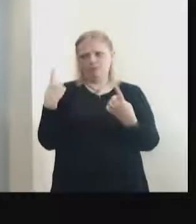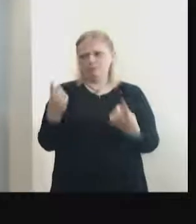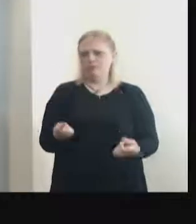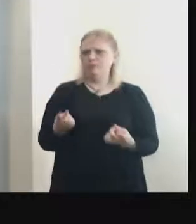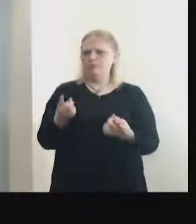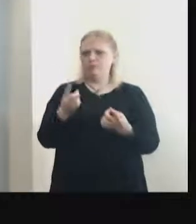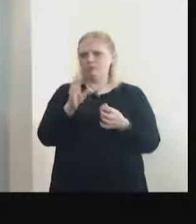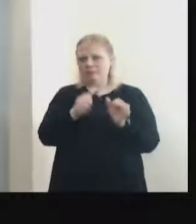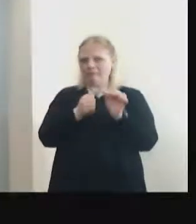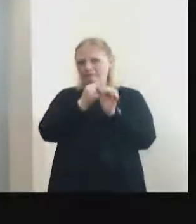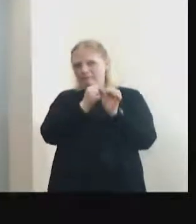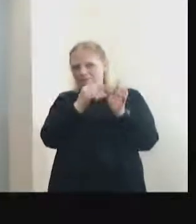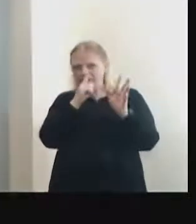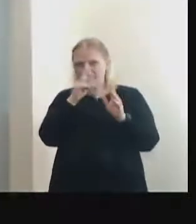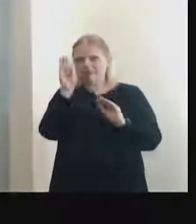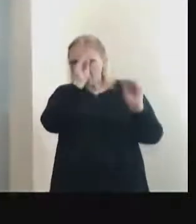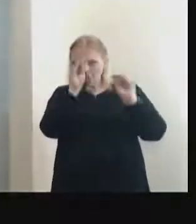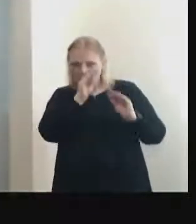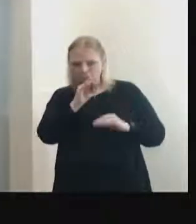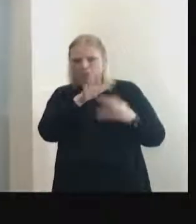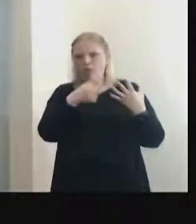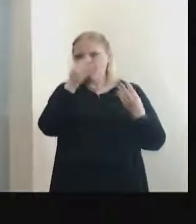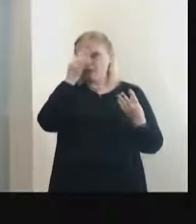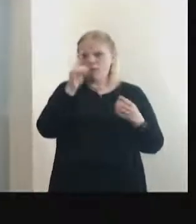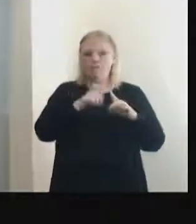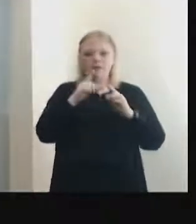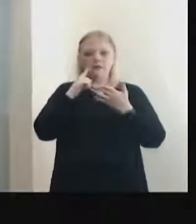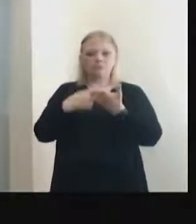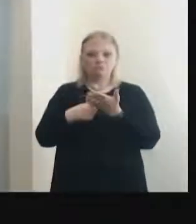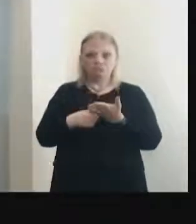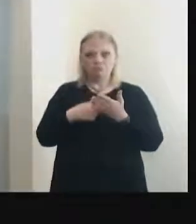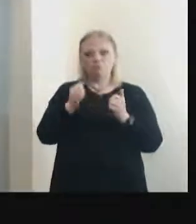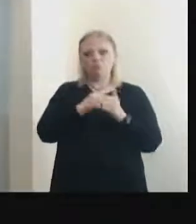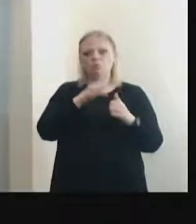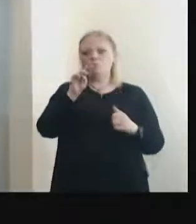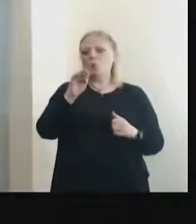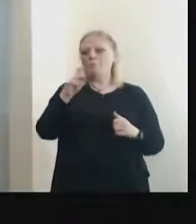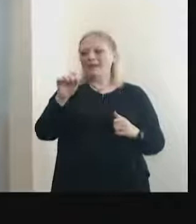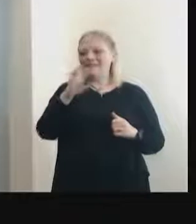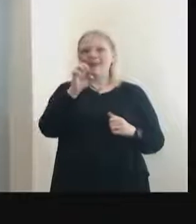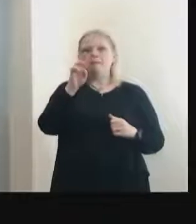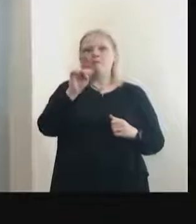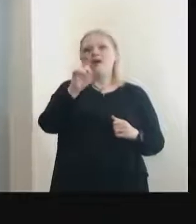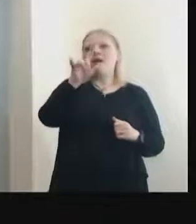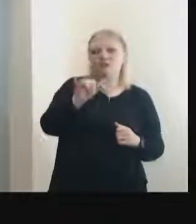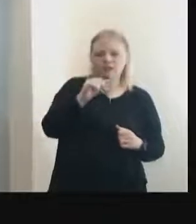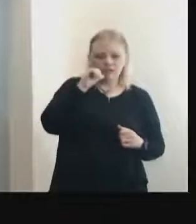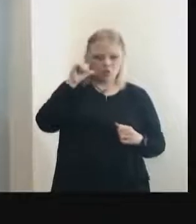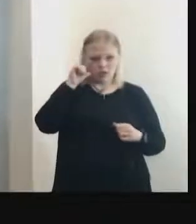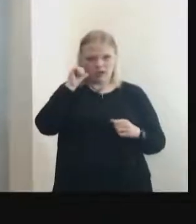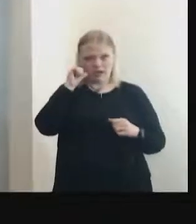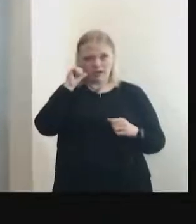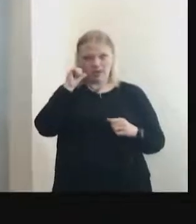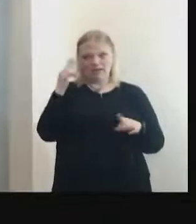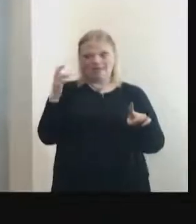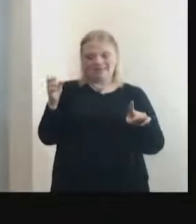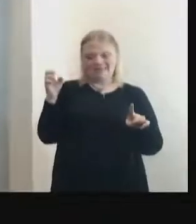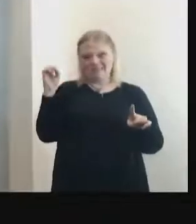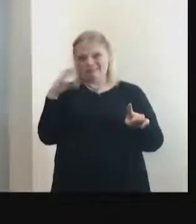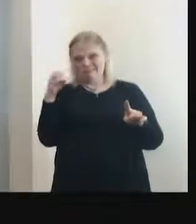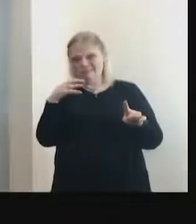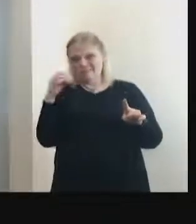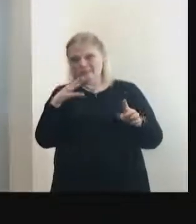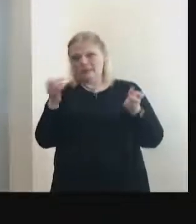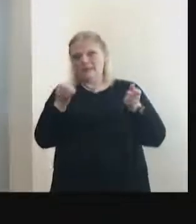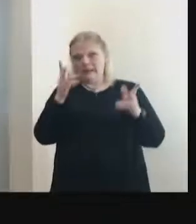ones who compile all this data. But I was talking with Mike Amato yesterday, and he noted that a lot of the folks that they